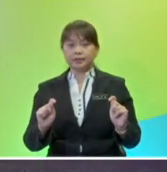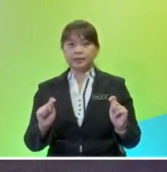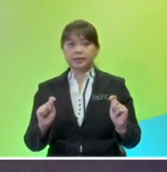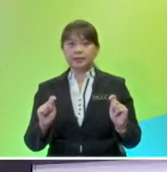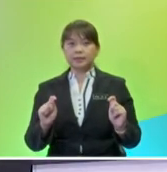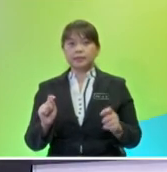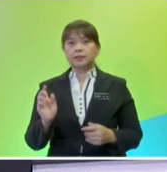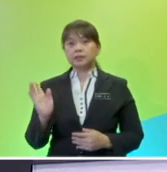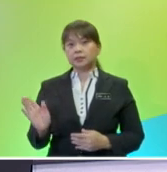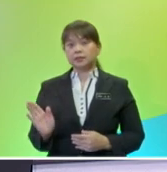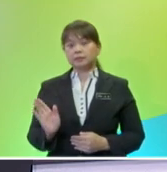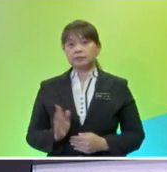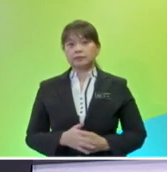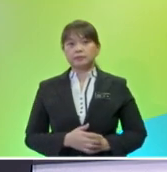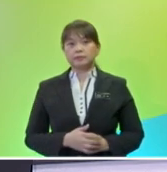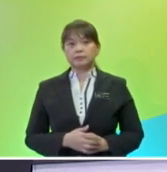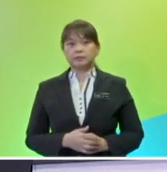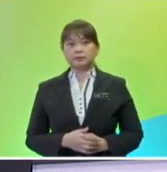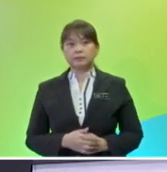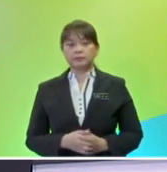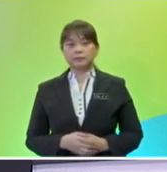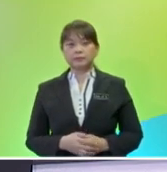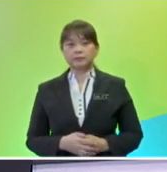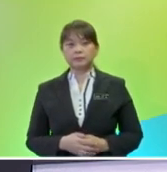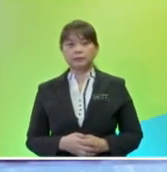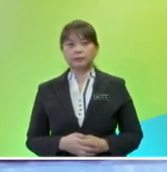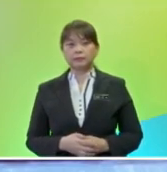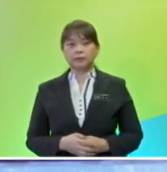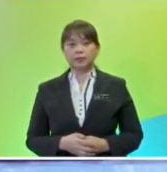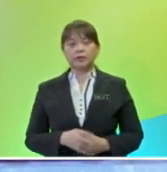It's also made of glass.